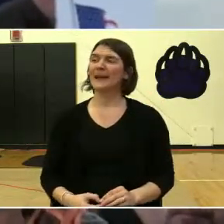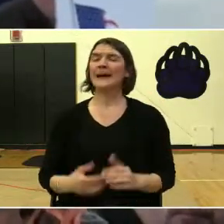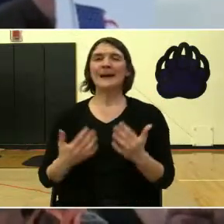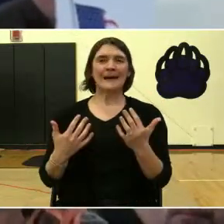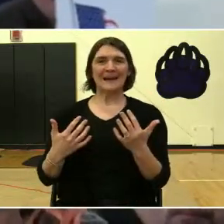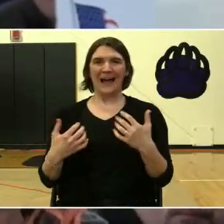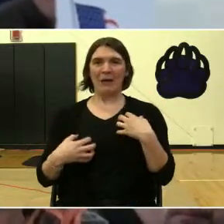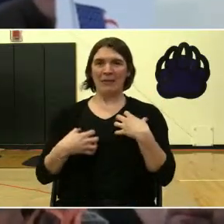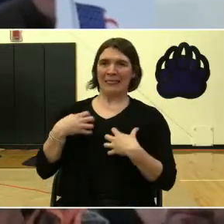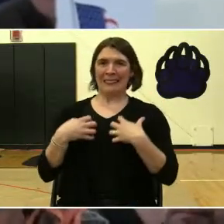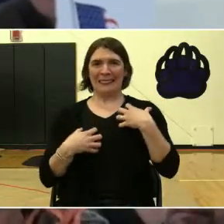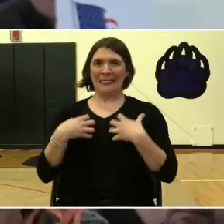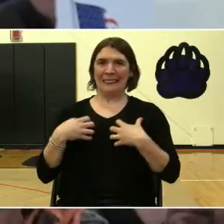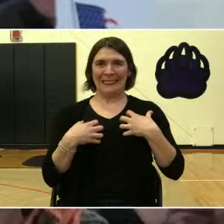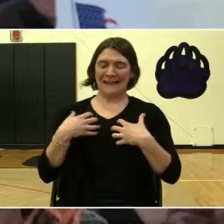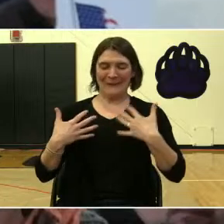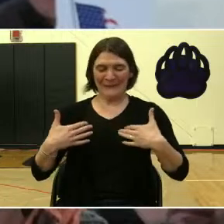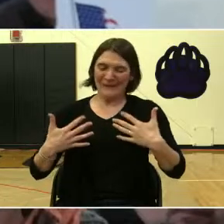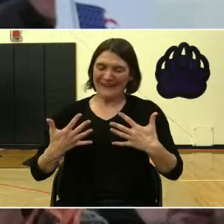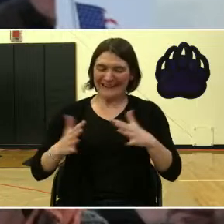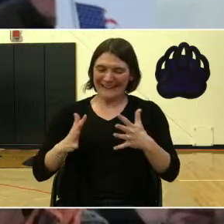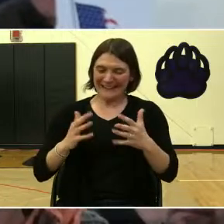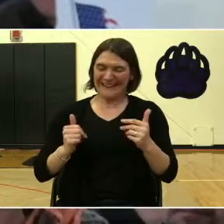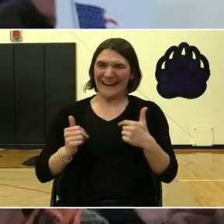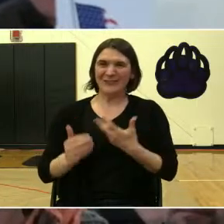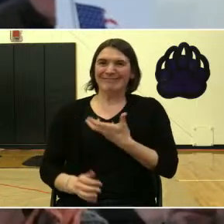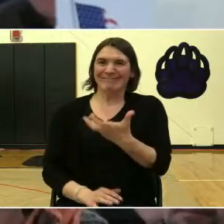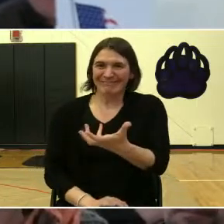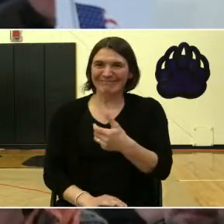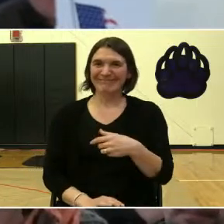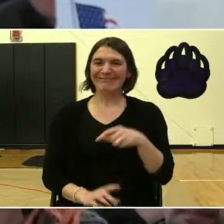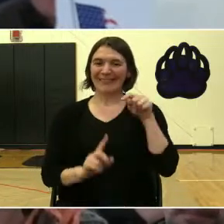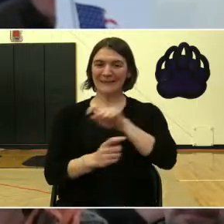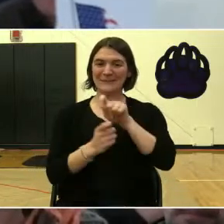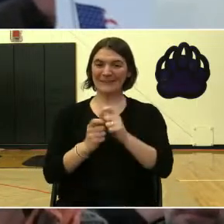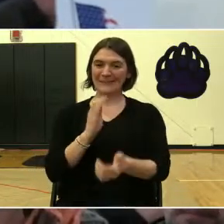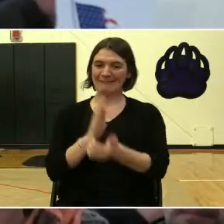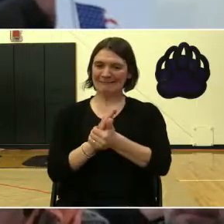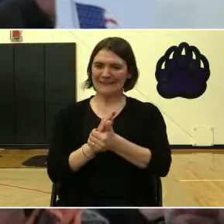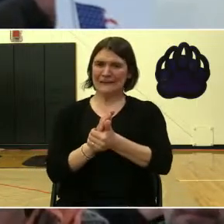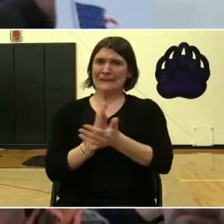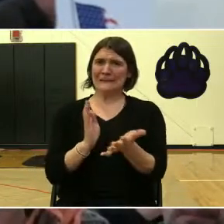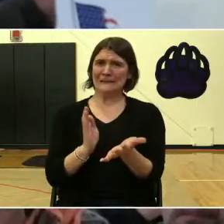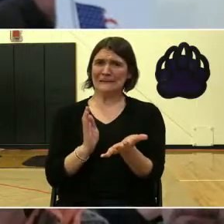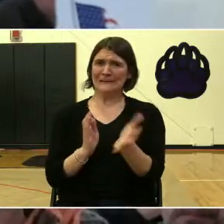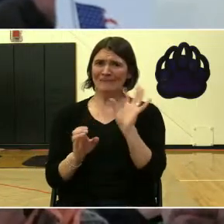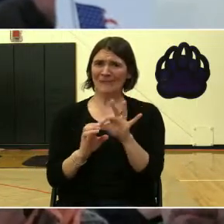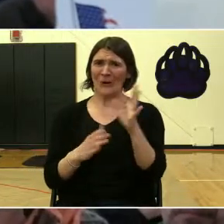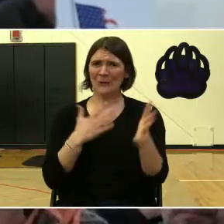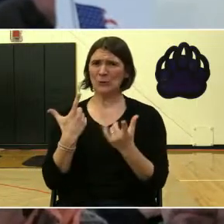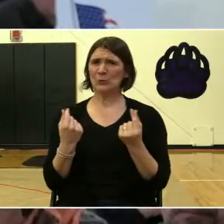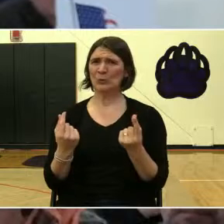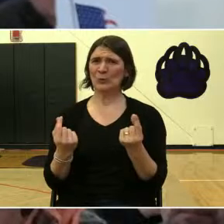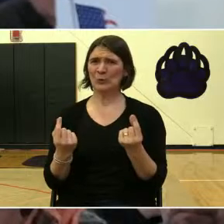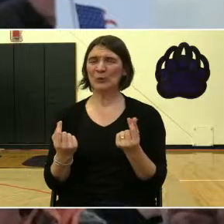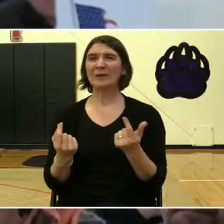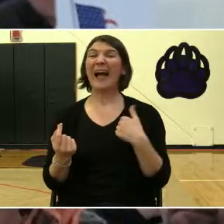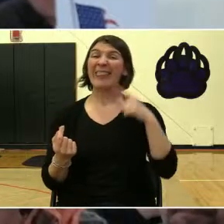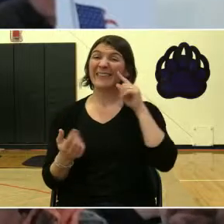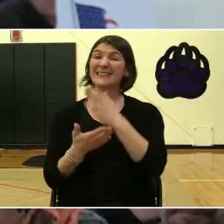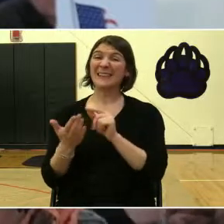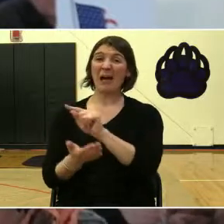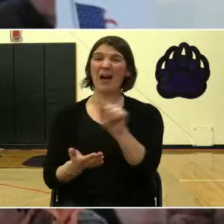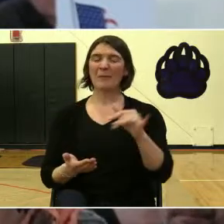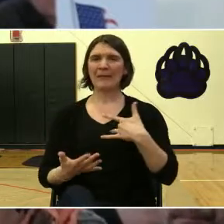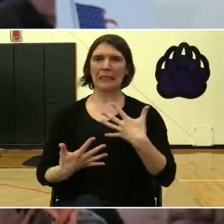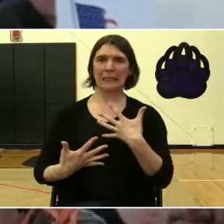difficulties I'm having with this particular uh uh vote my my vote and I I imagine some other